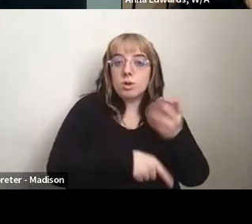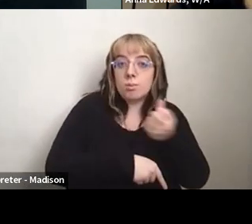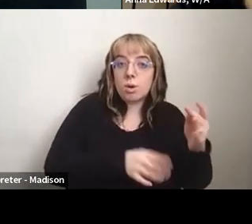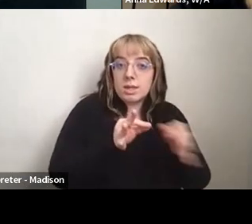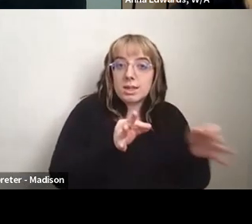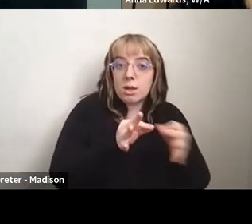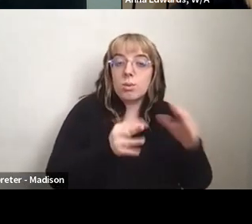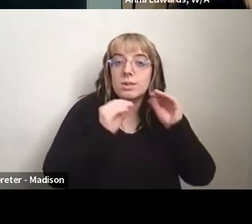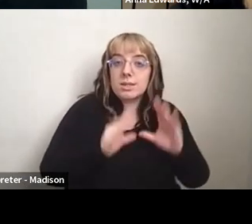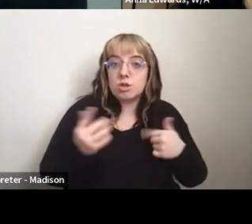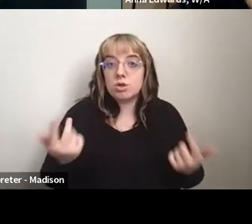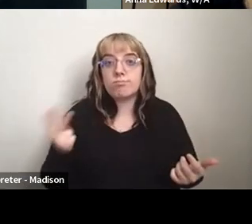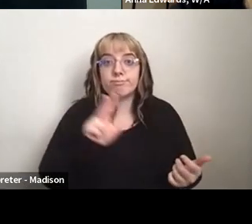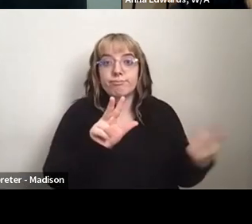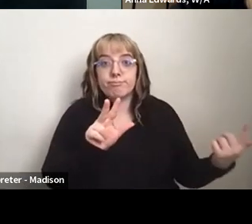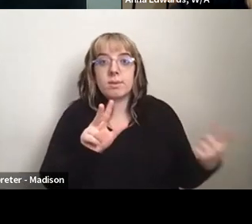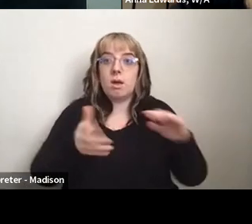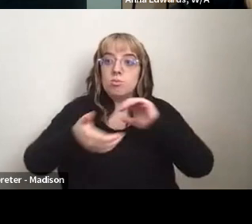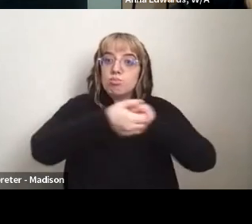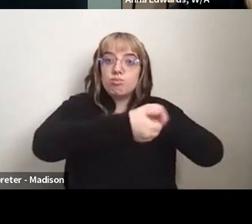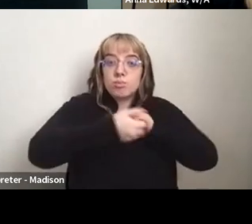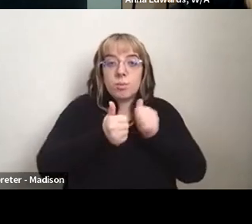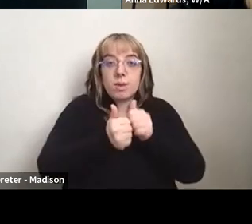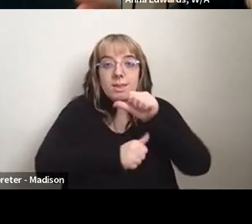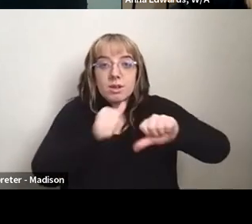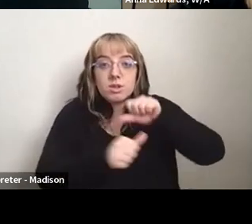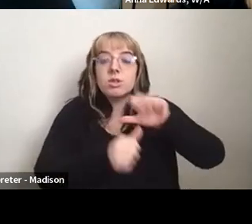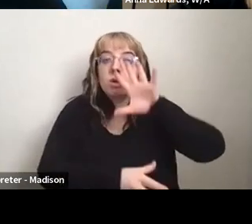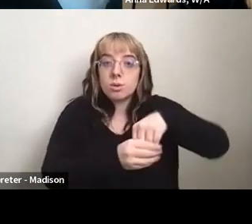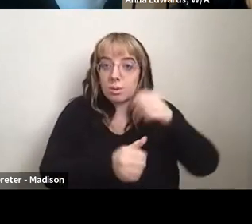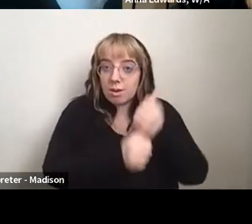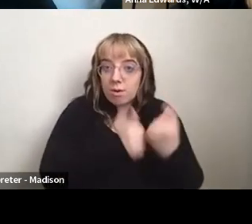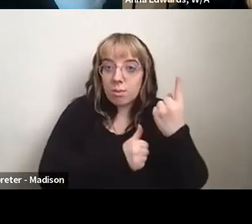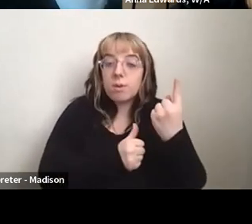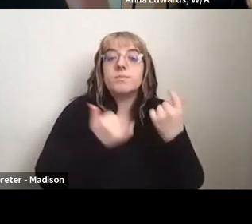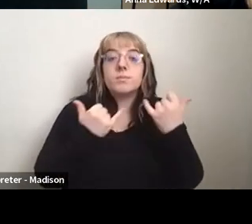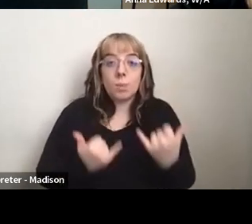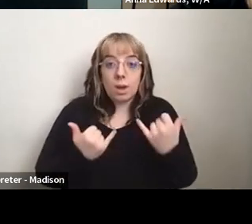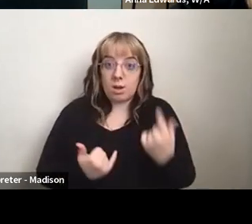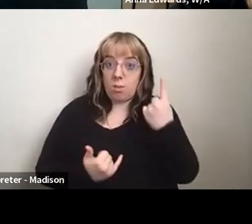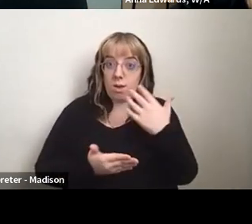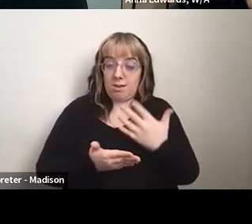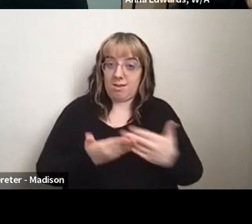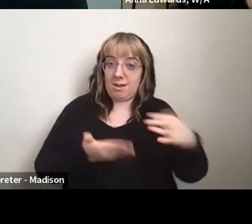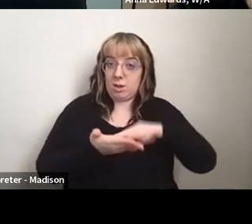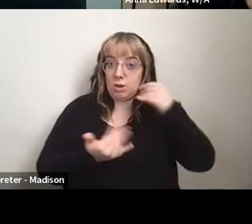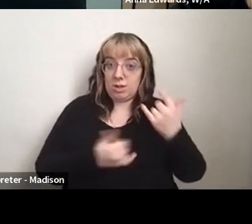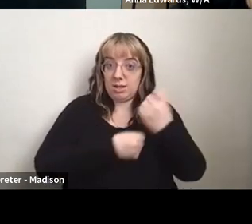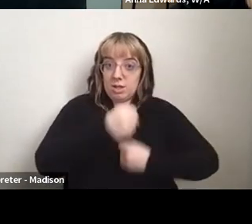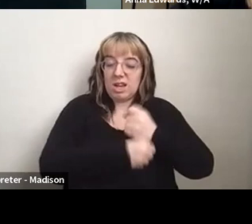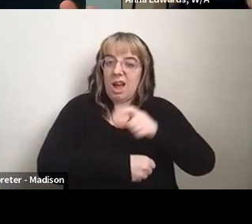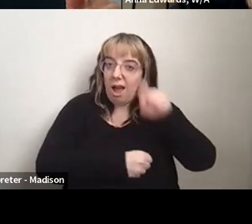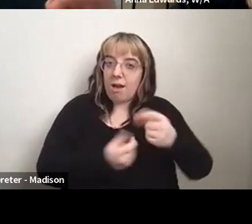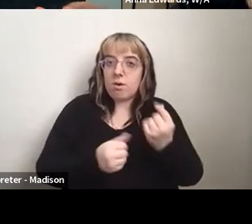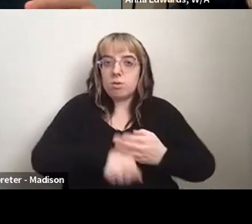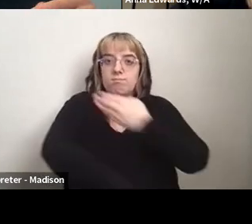coaches for bilingual and dual language programs, they've also been included. We're also right now, one of the things we've learned this year is that we need to do a better job